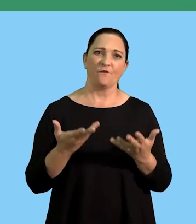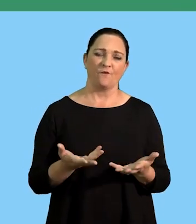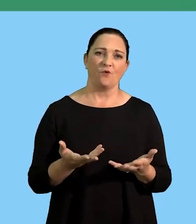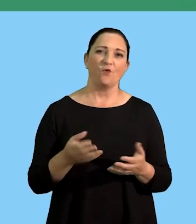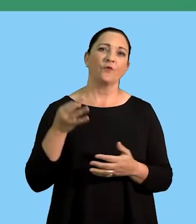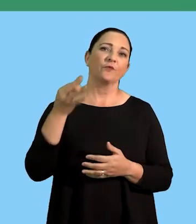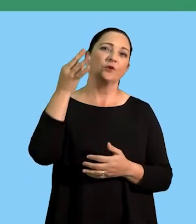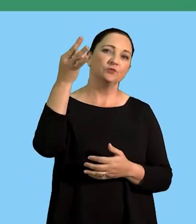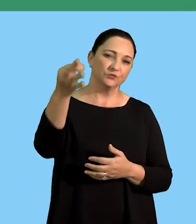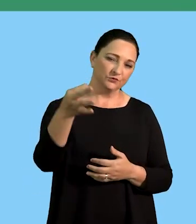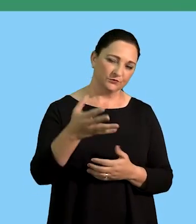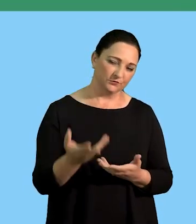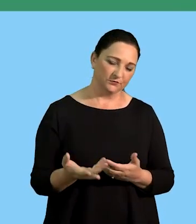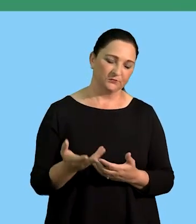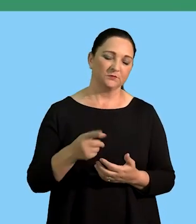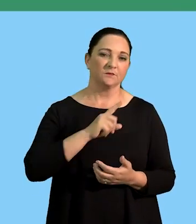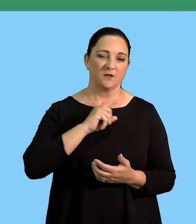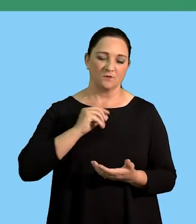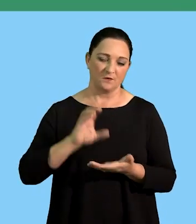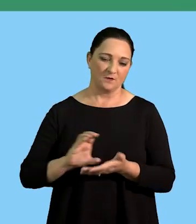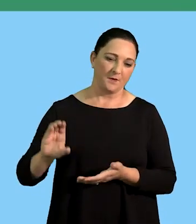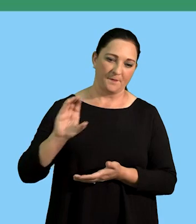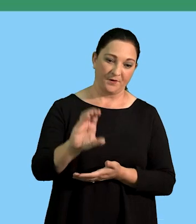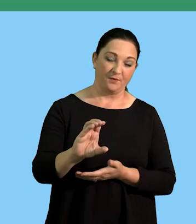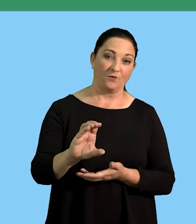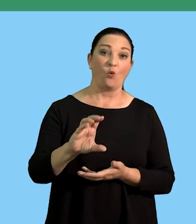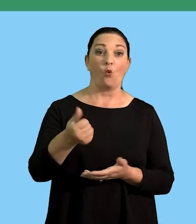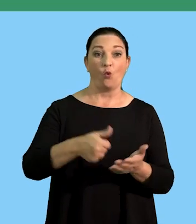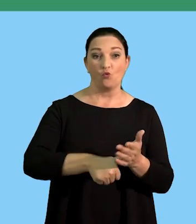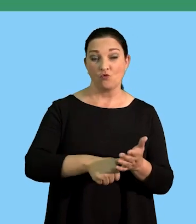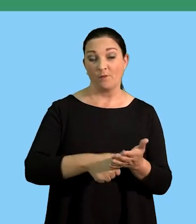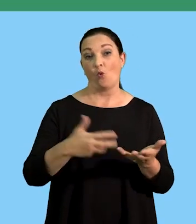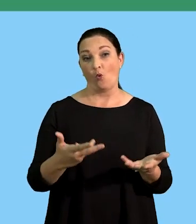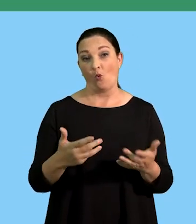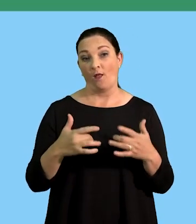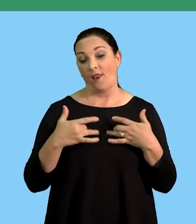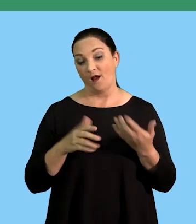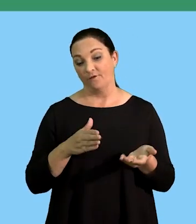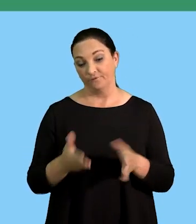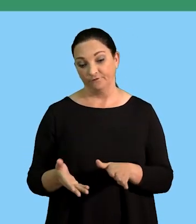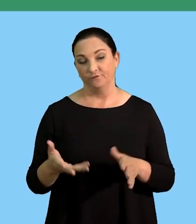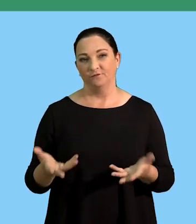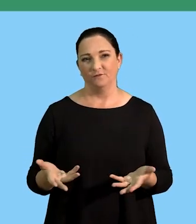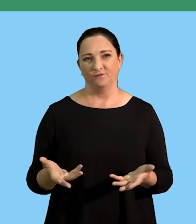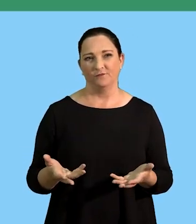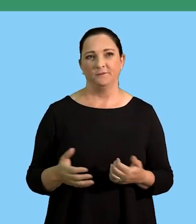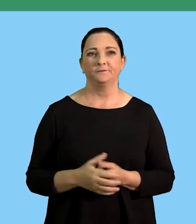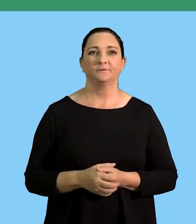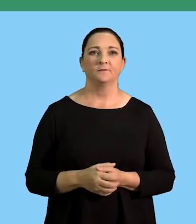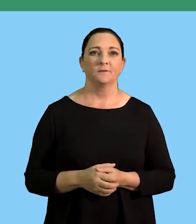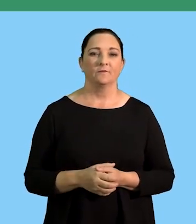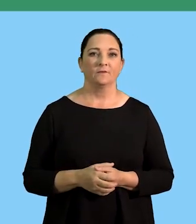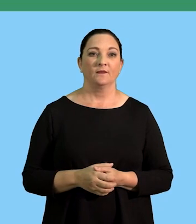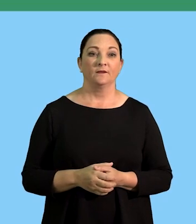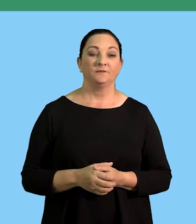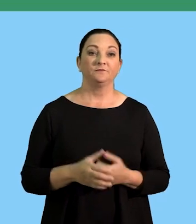financially for future expenses. Hence now we're talking about retirement or loss of life of any partner that may